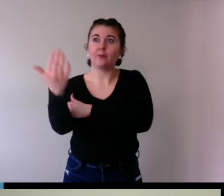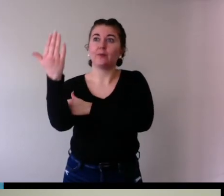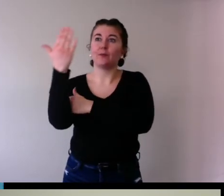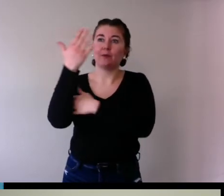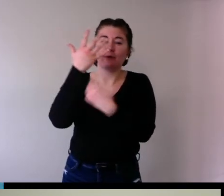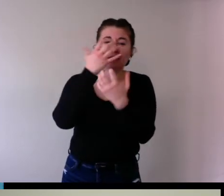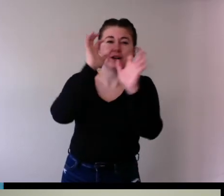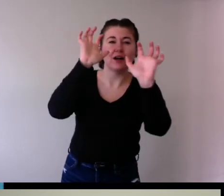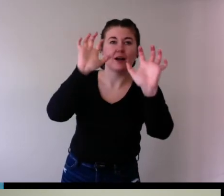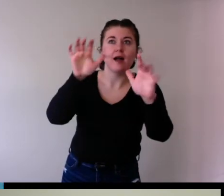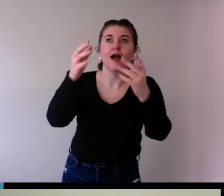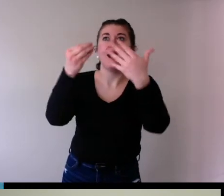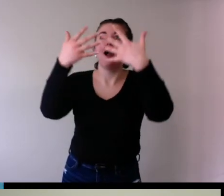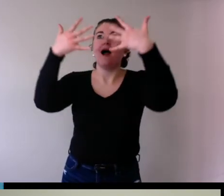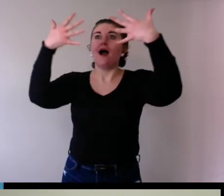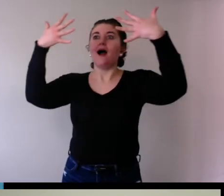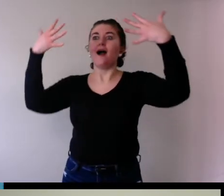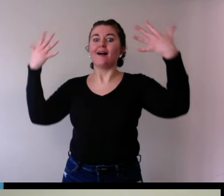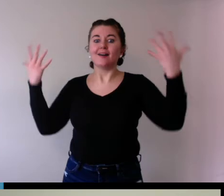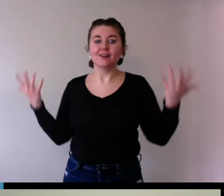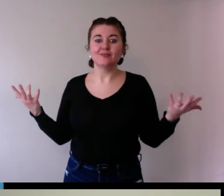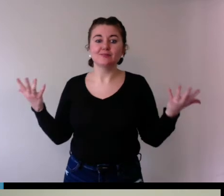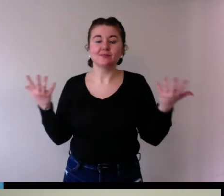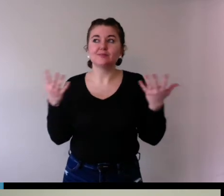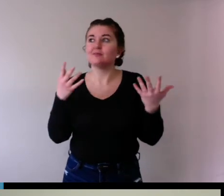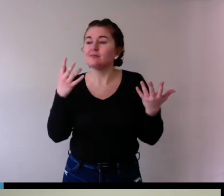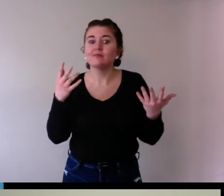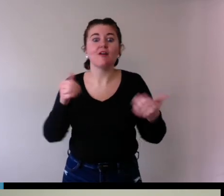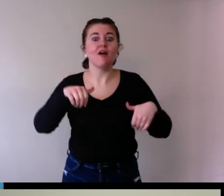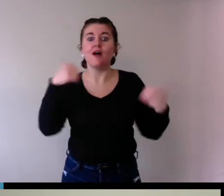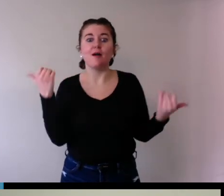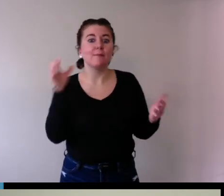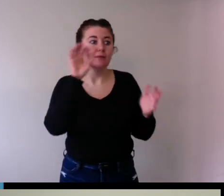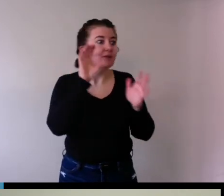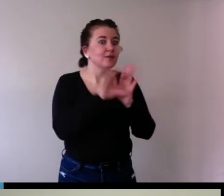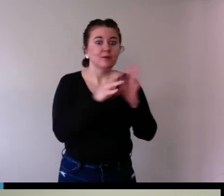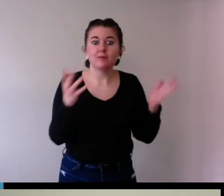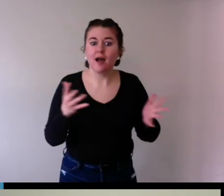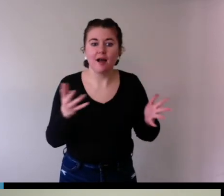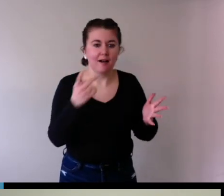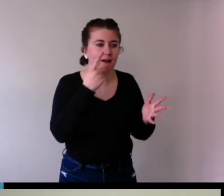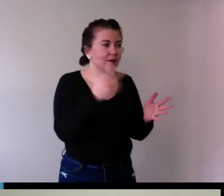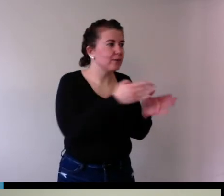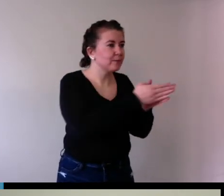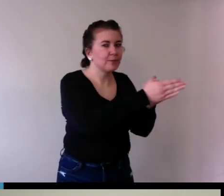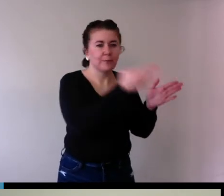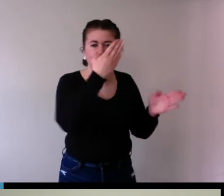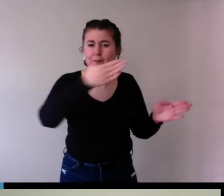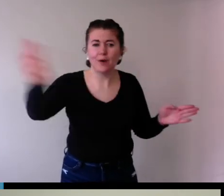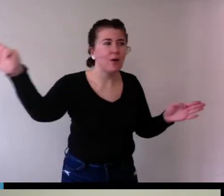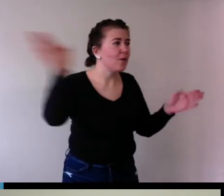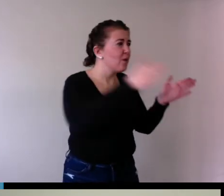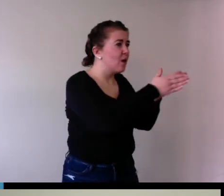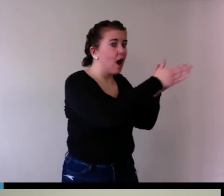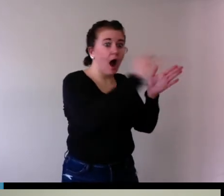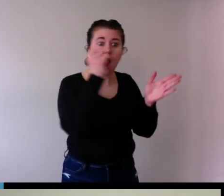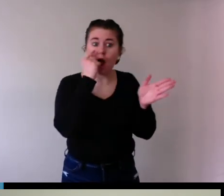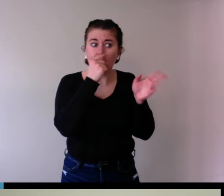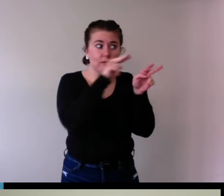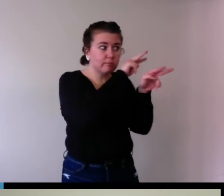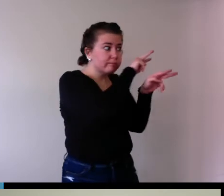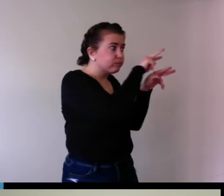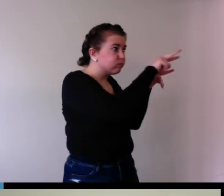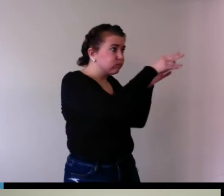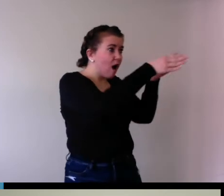The sky can be an eyeful. So much sky.